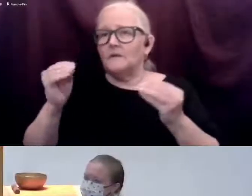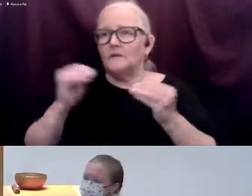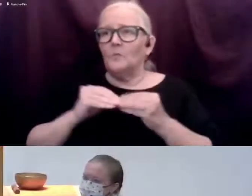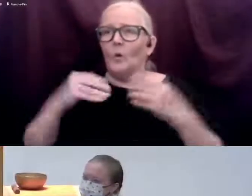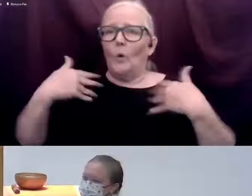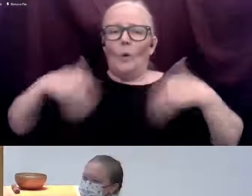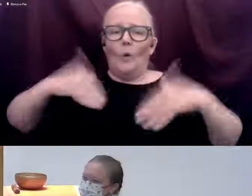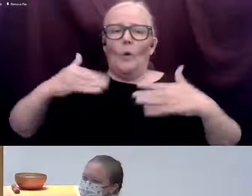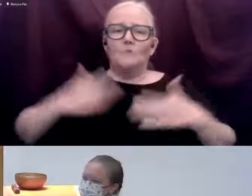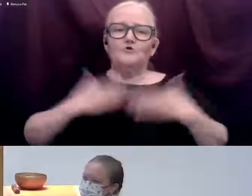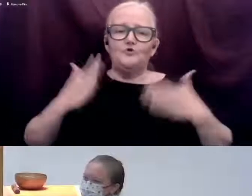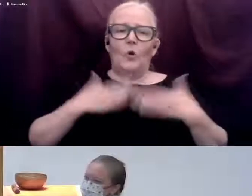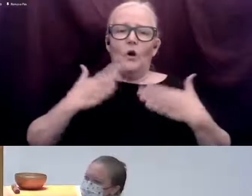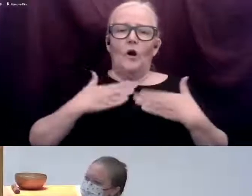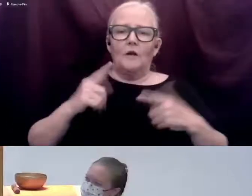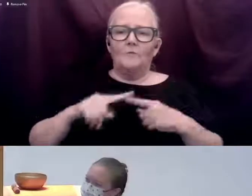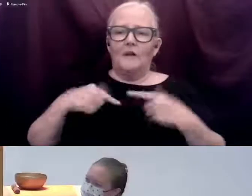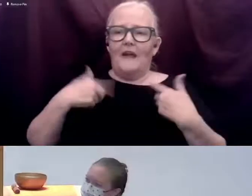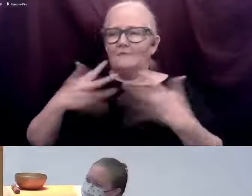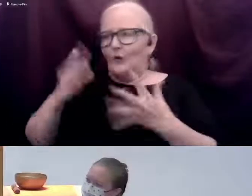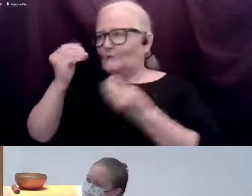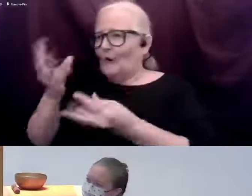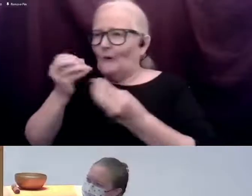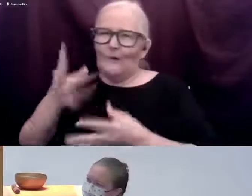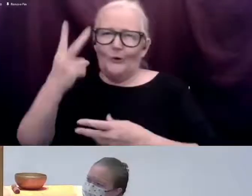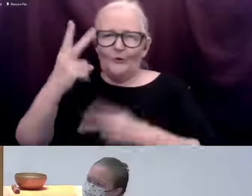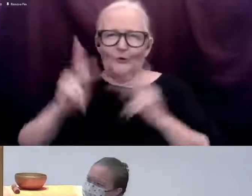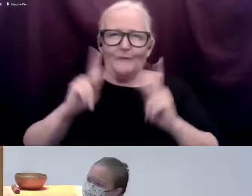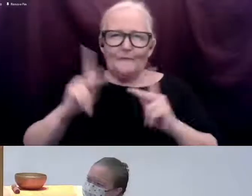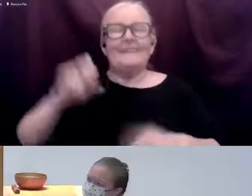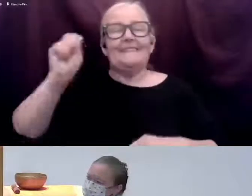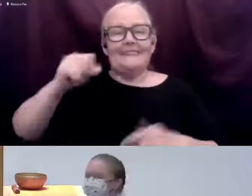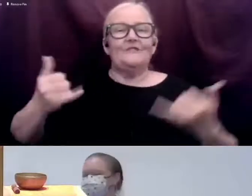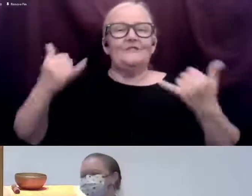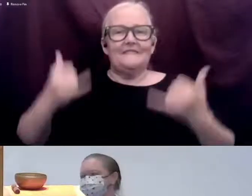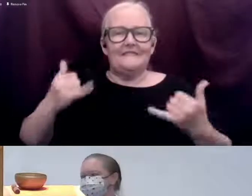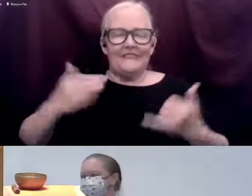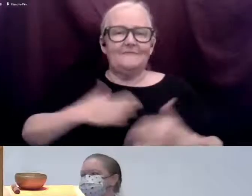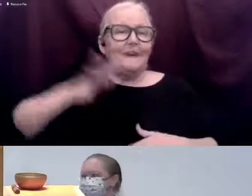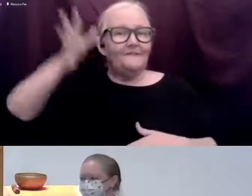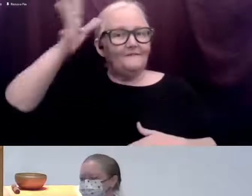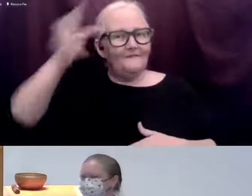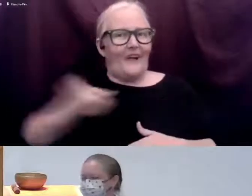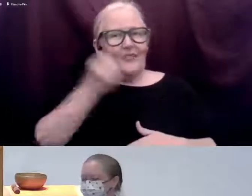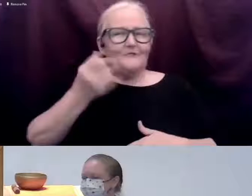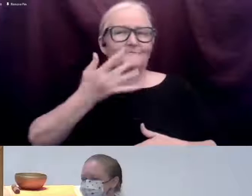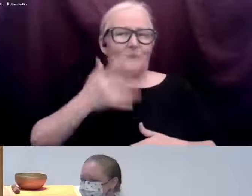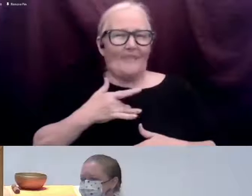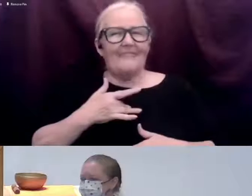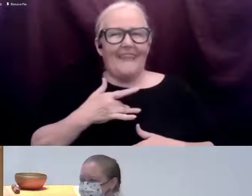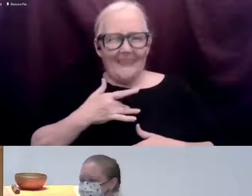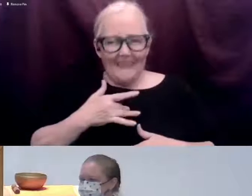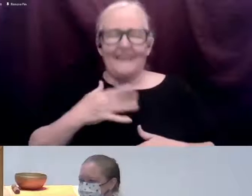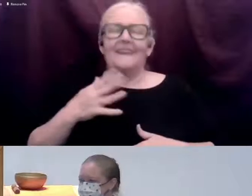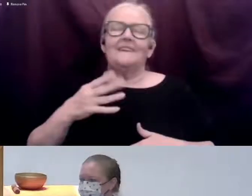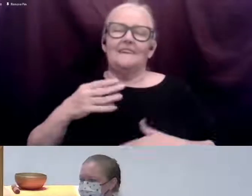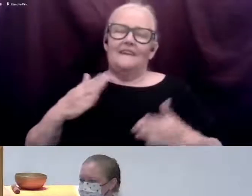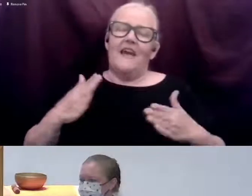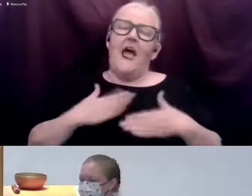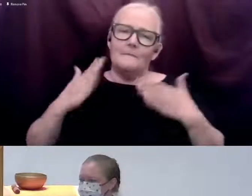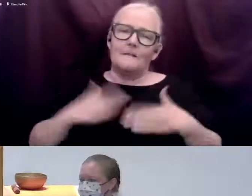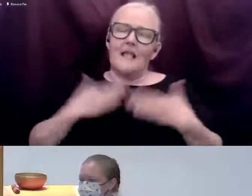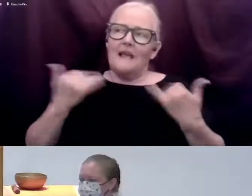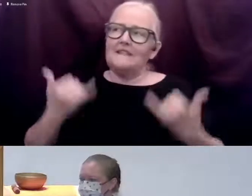already, but yes, today is also my dad's birthday, and I am very glad that it's been long enough since 2001 that I